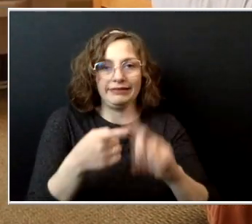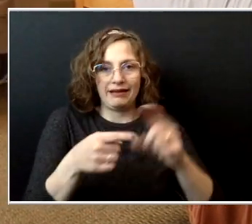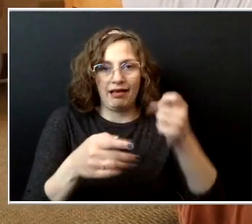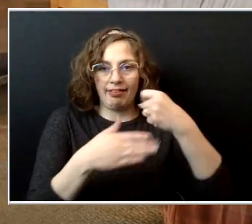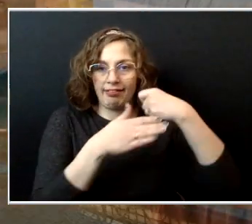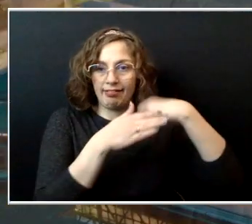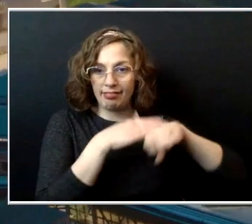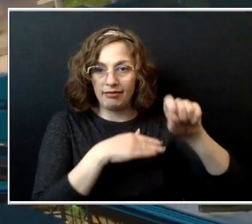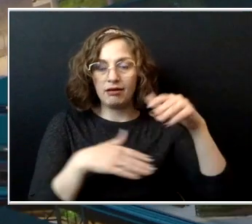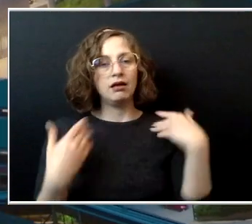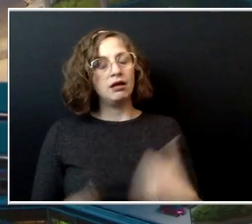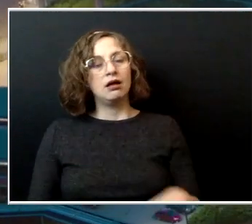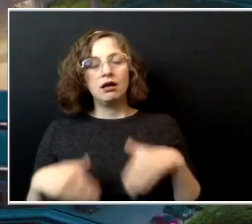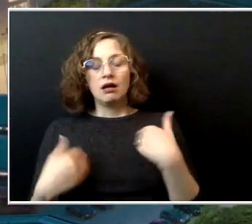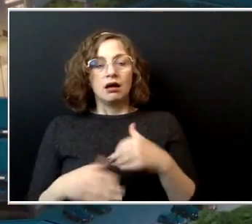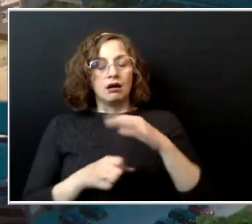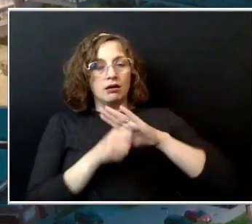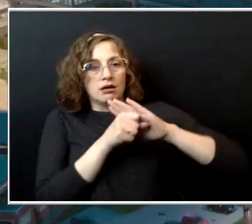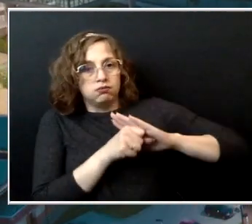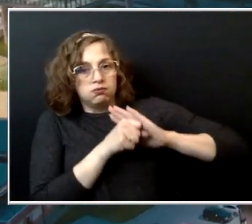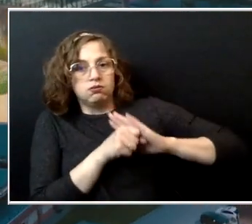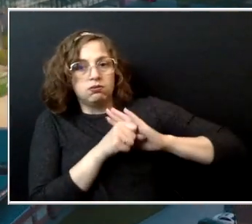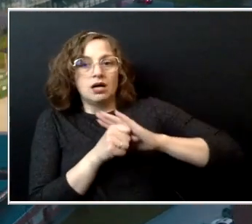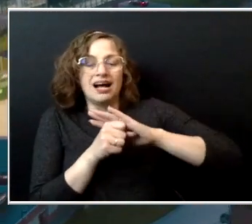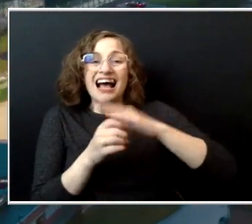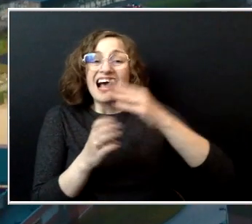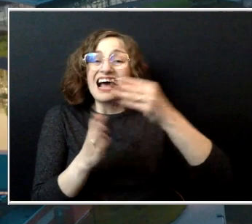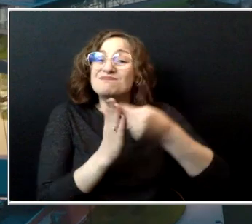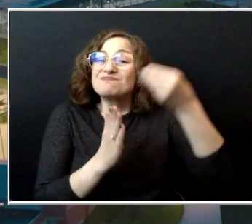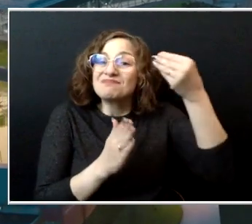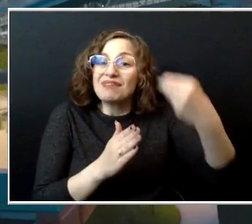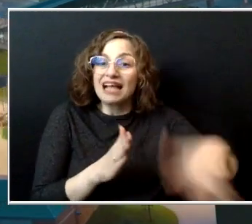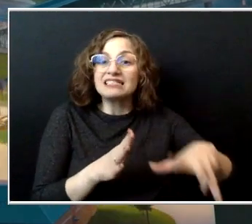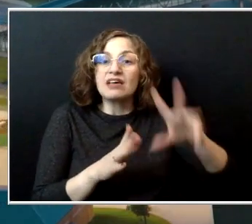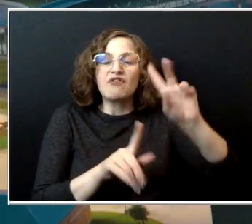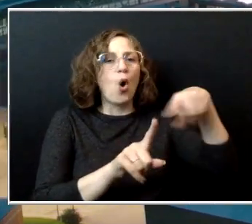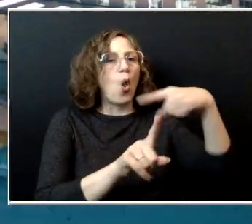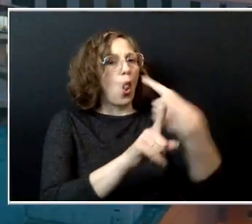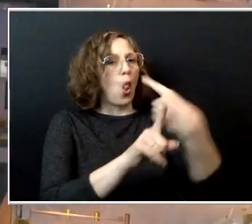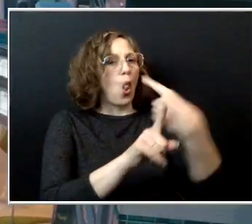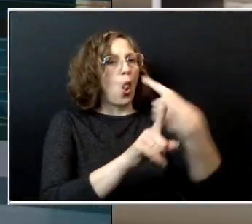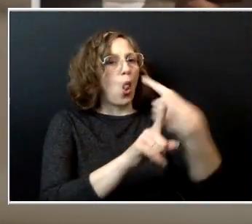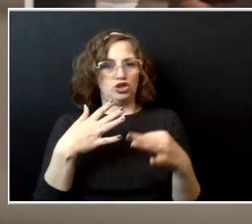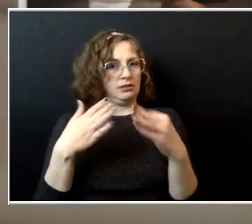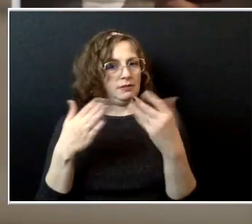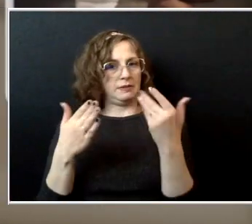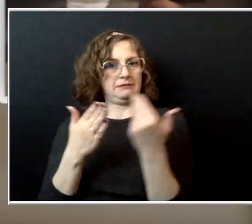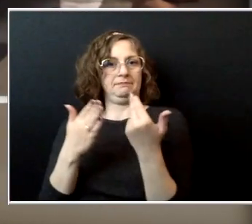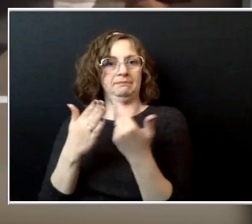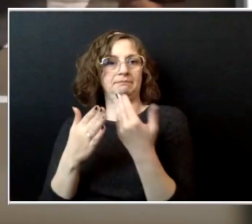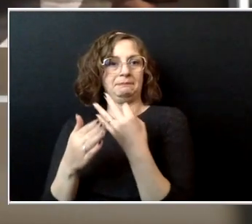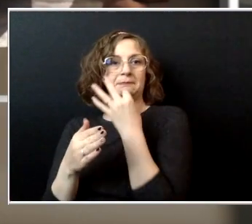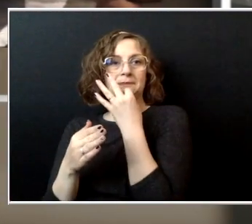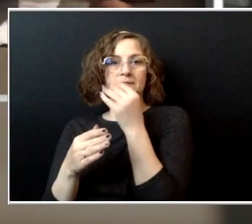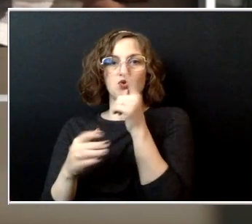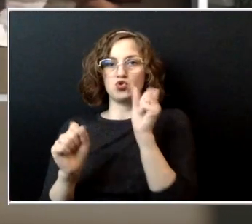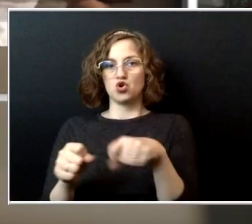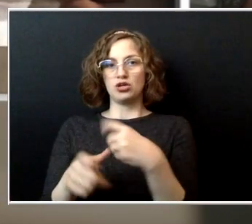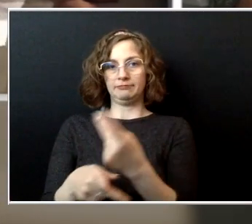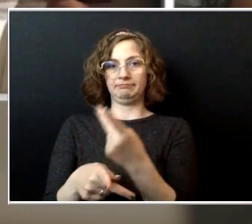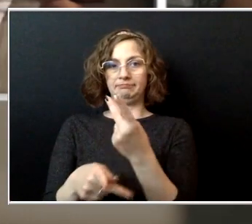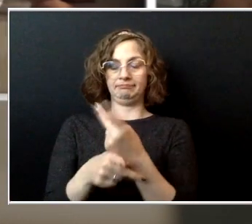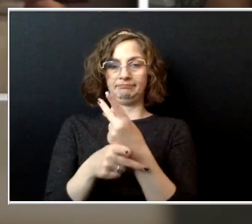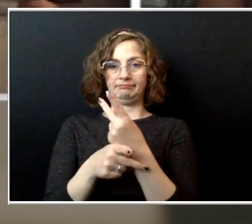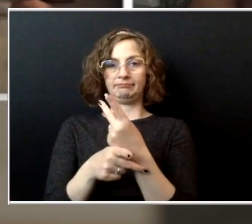very expensive, and the only option to be near experts who could care for her. While the birth of her first was the most complicated,